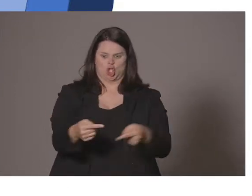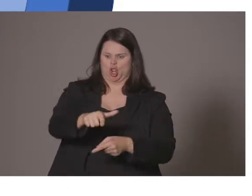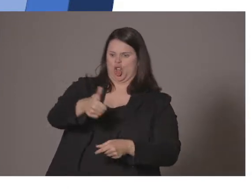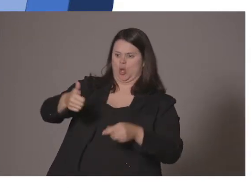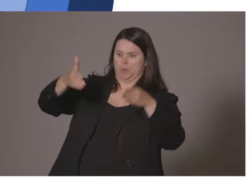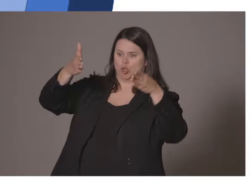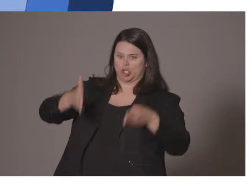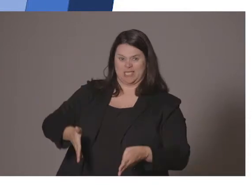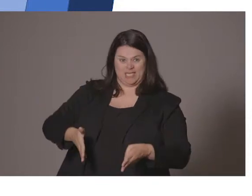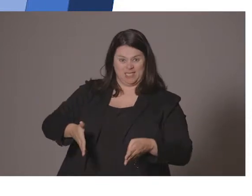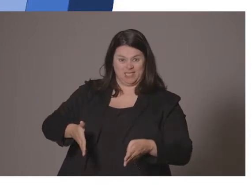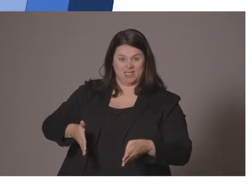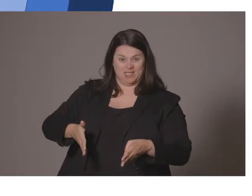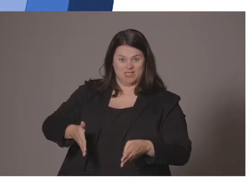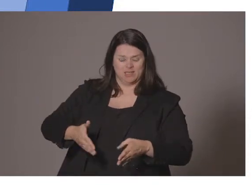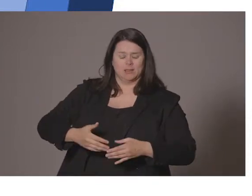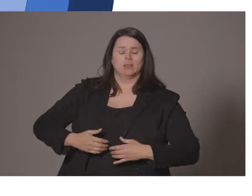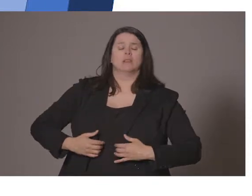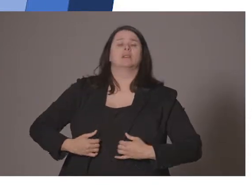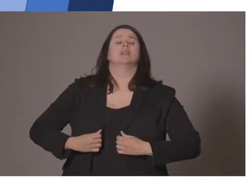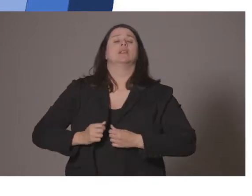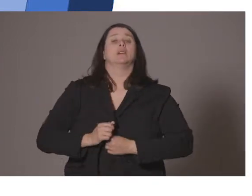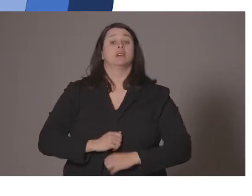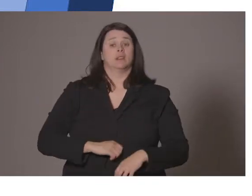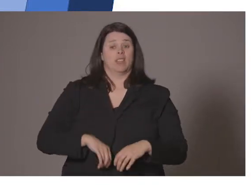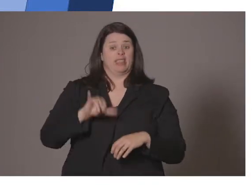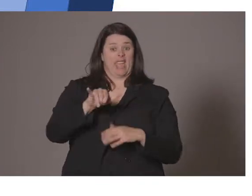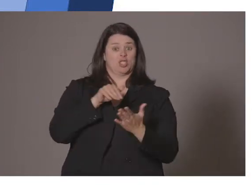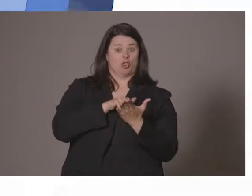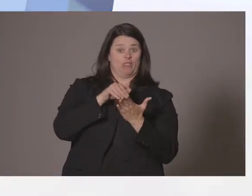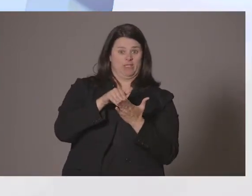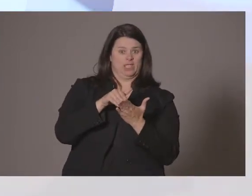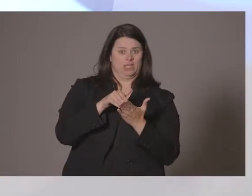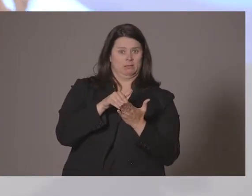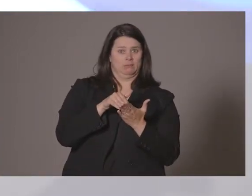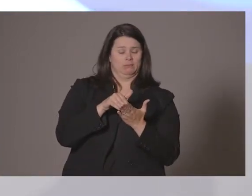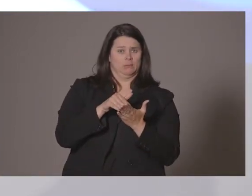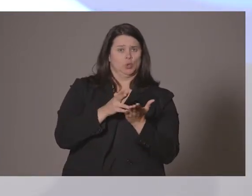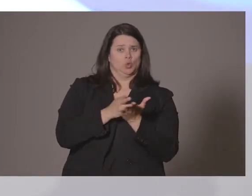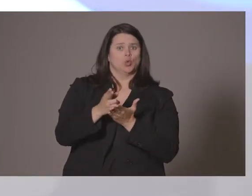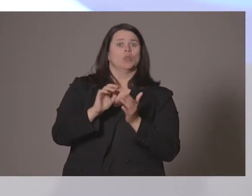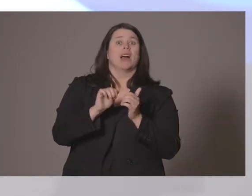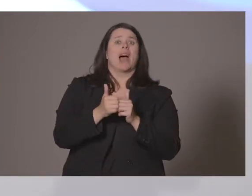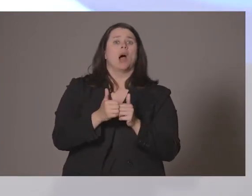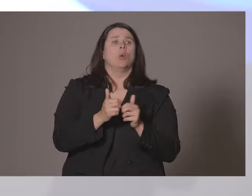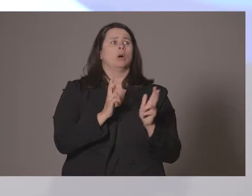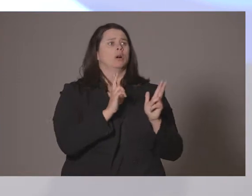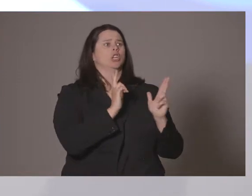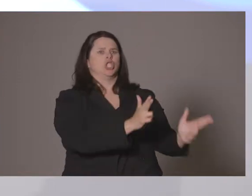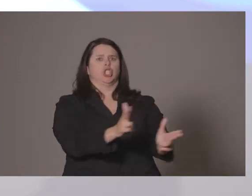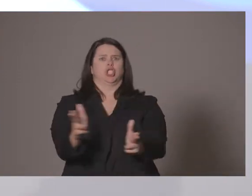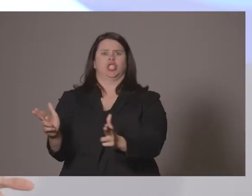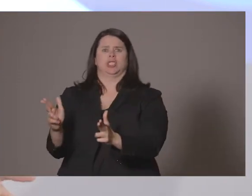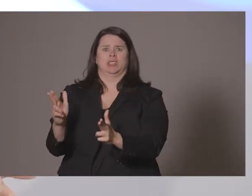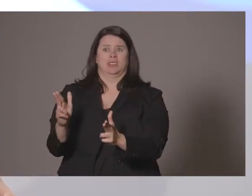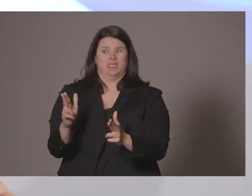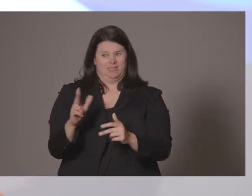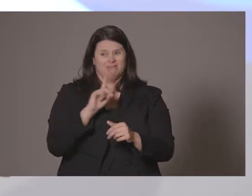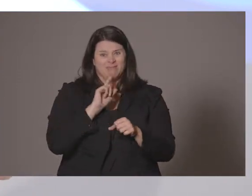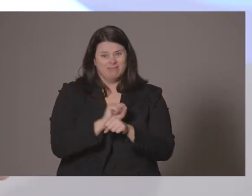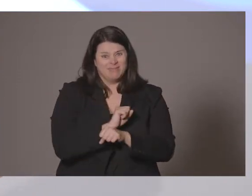right? This is true often for the way that mass shootings, including the one that just happened last